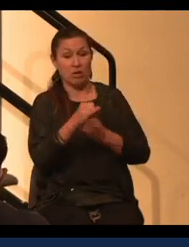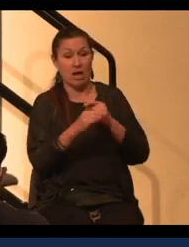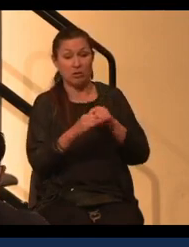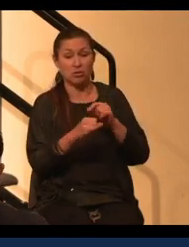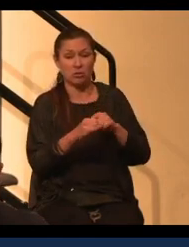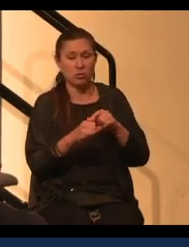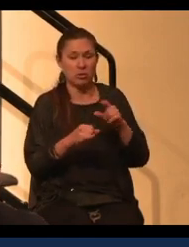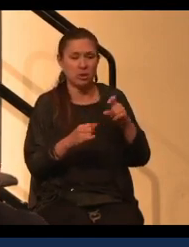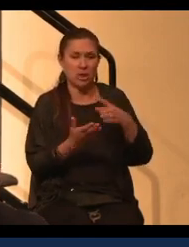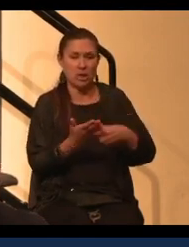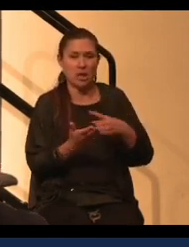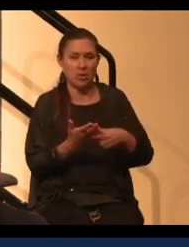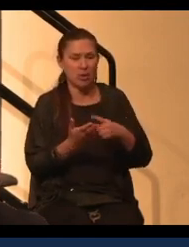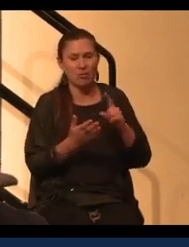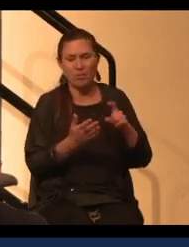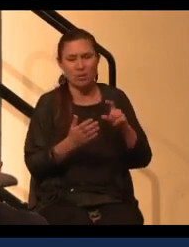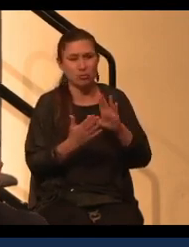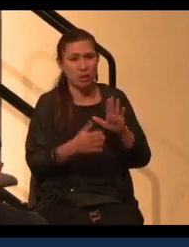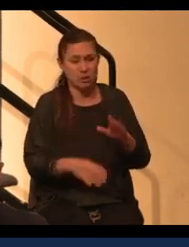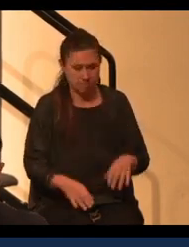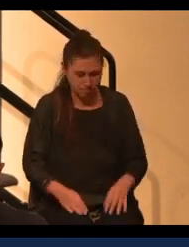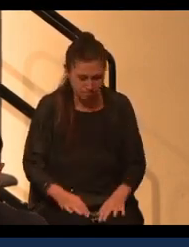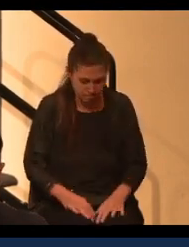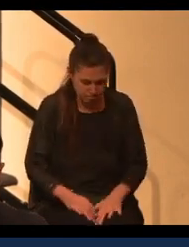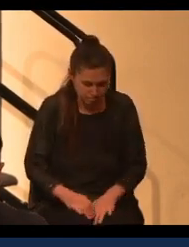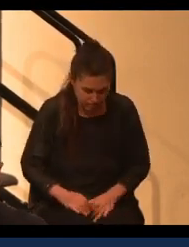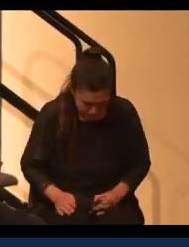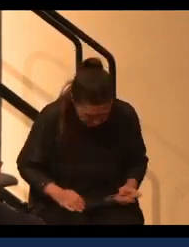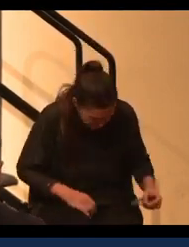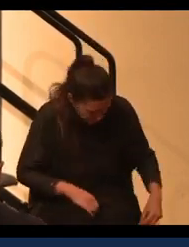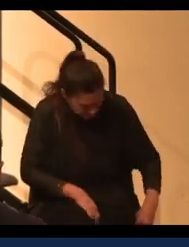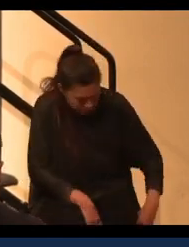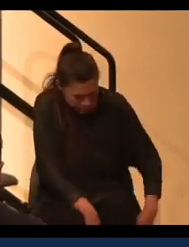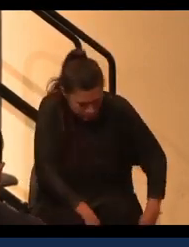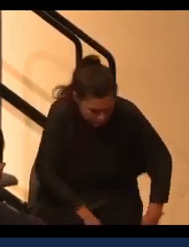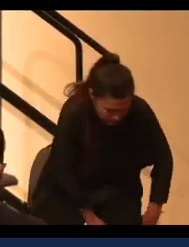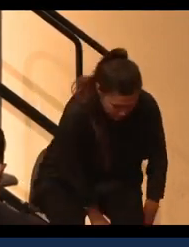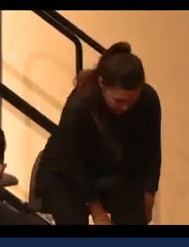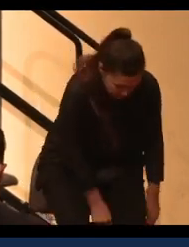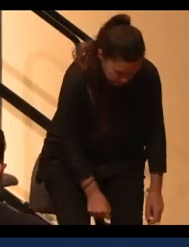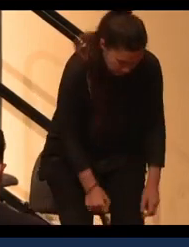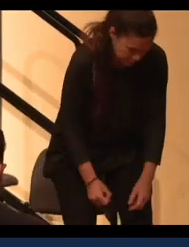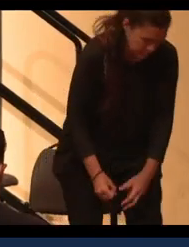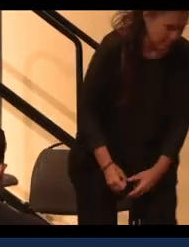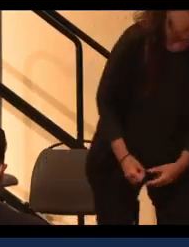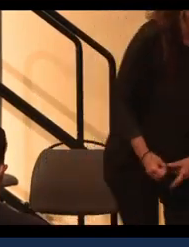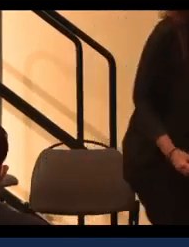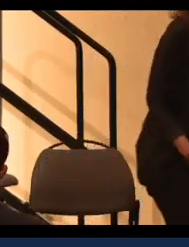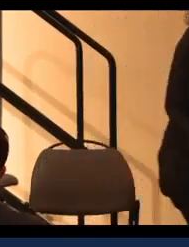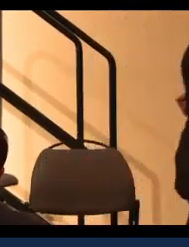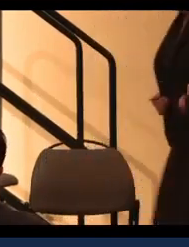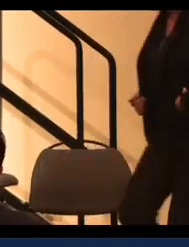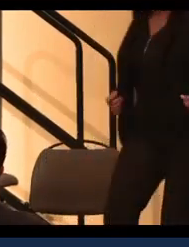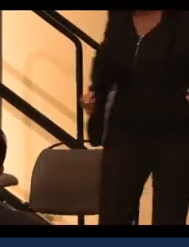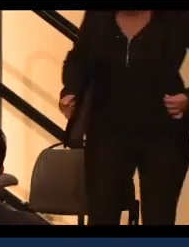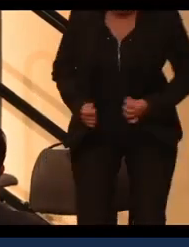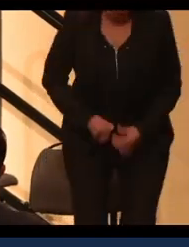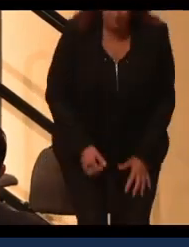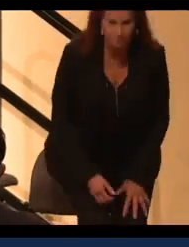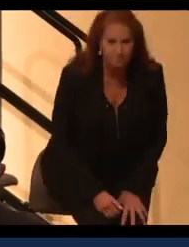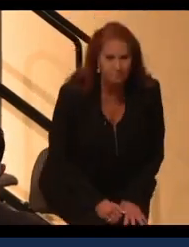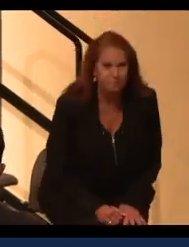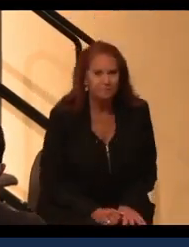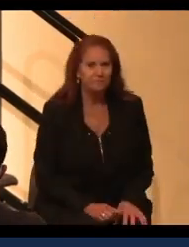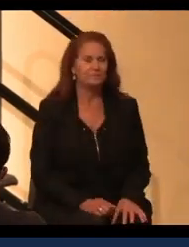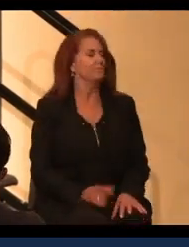think it's very difficult to avoid. So let me give you some stories. I don't know, just please, Dulce, wave if I start running